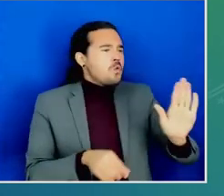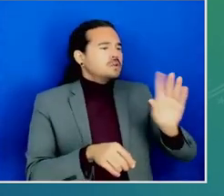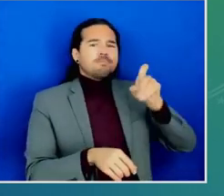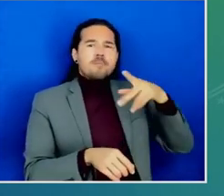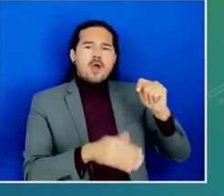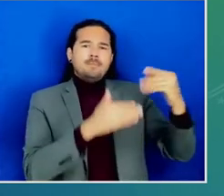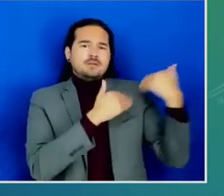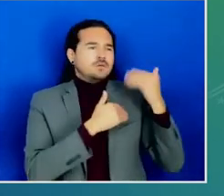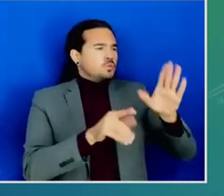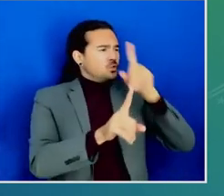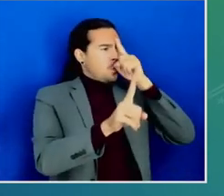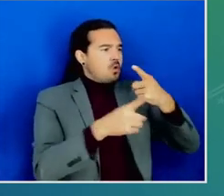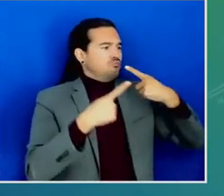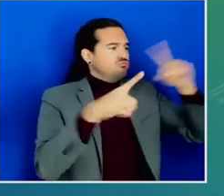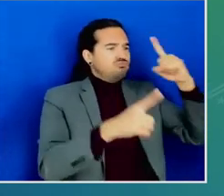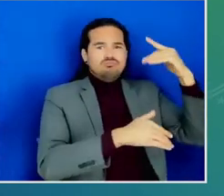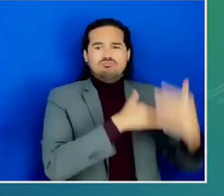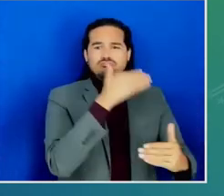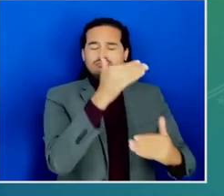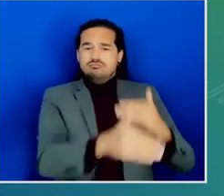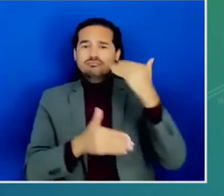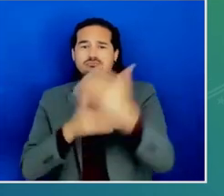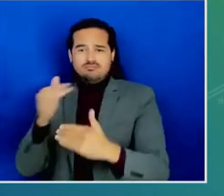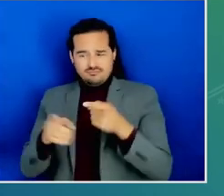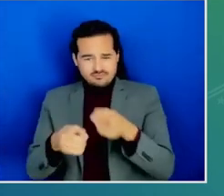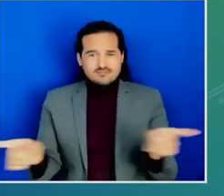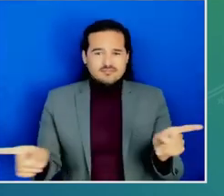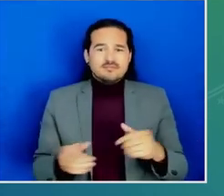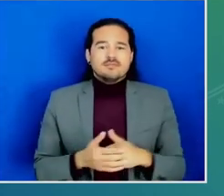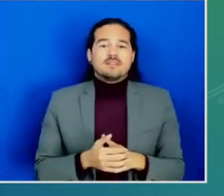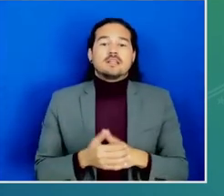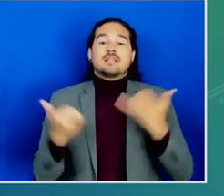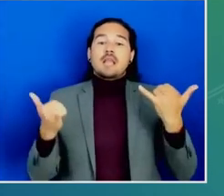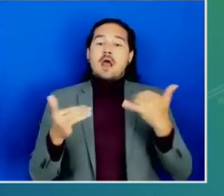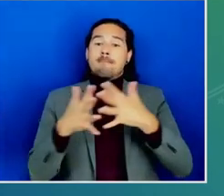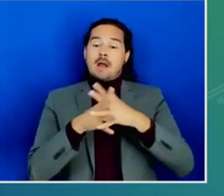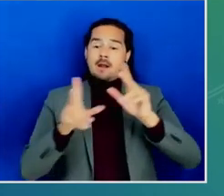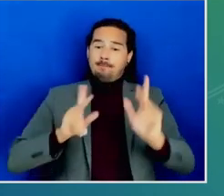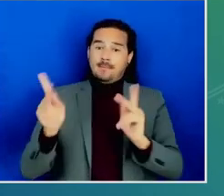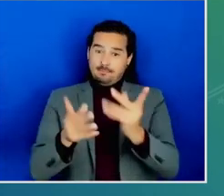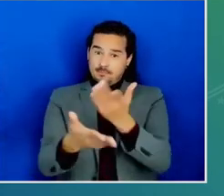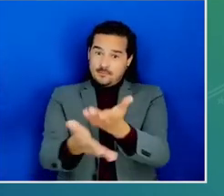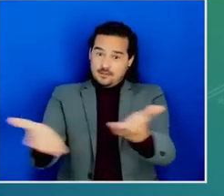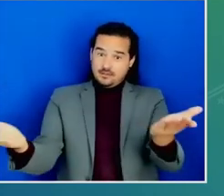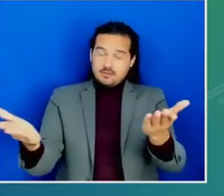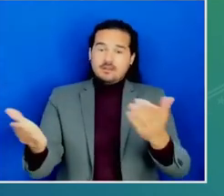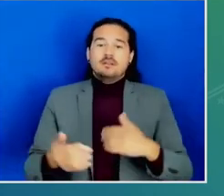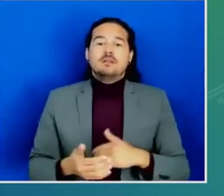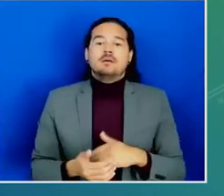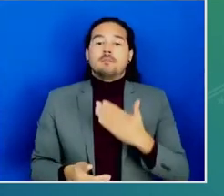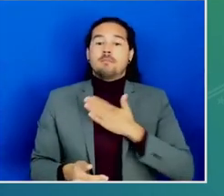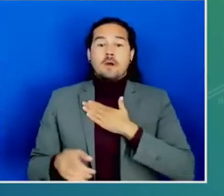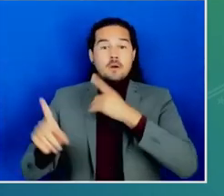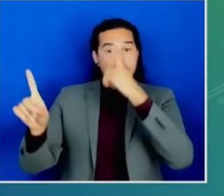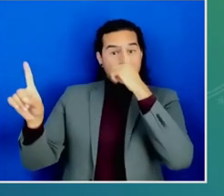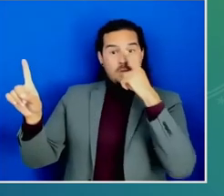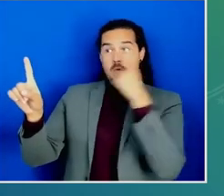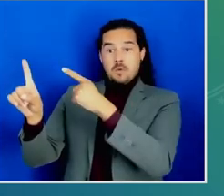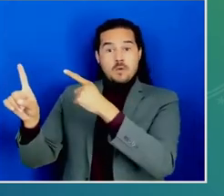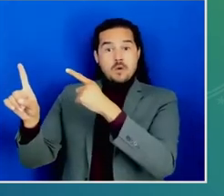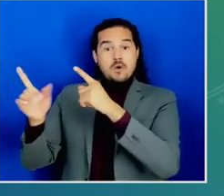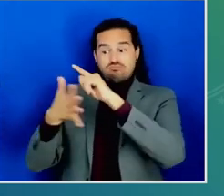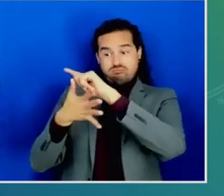offices and the organization you're involved with. And to the American people, yes, the goals I've laid out are